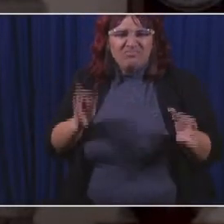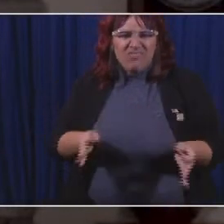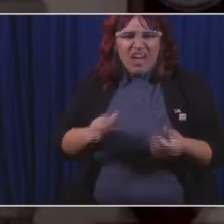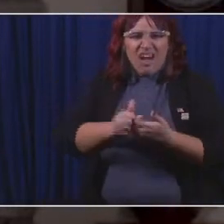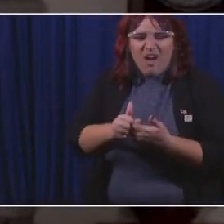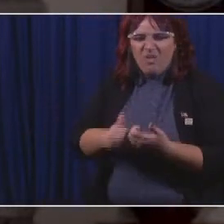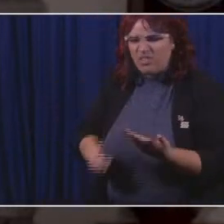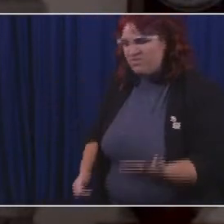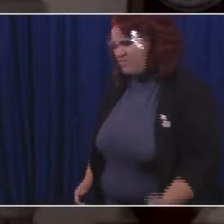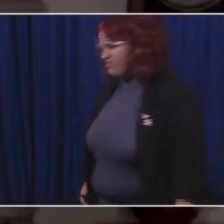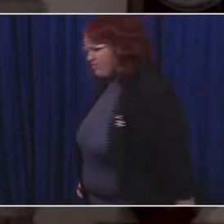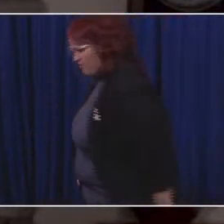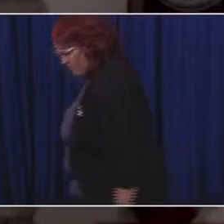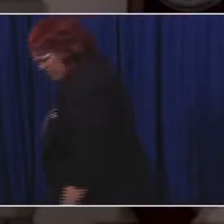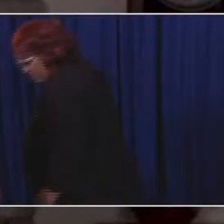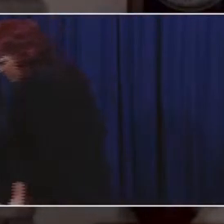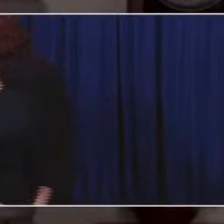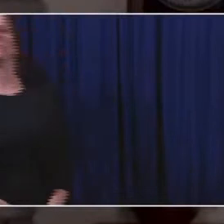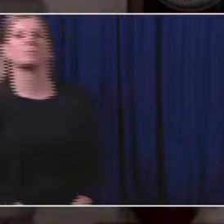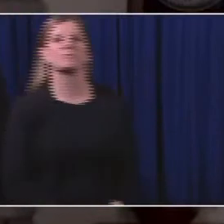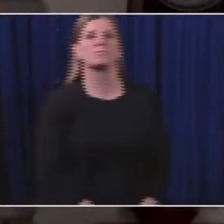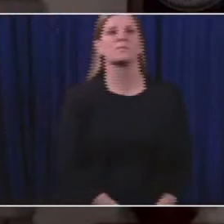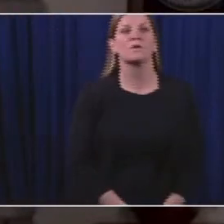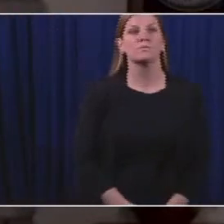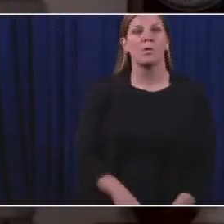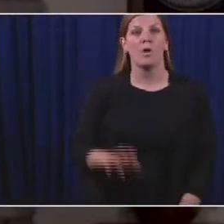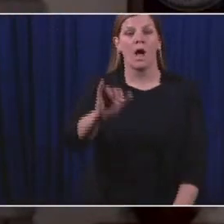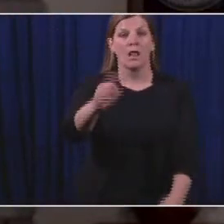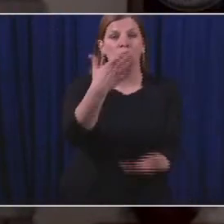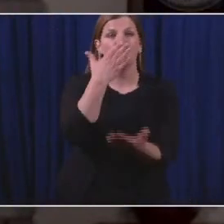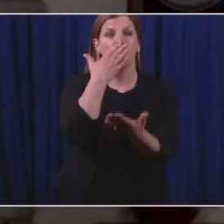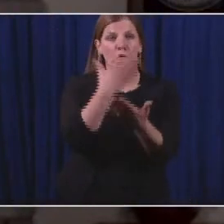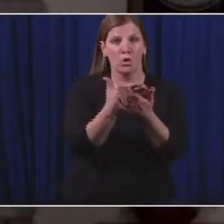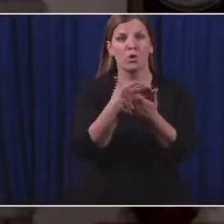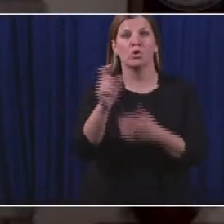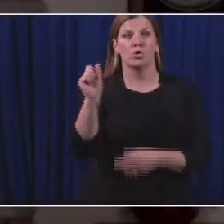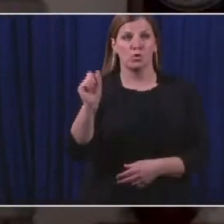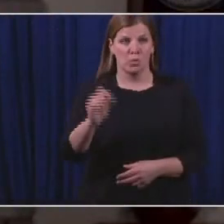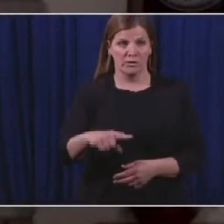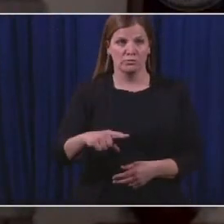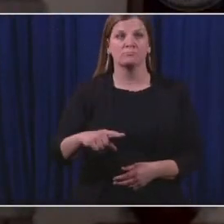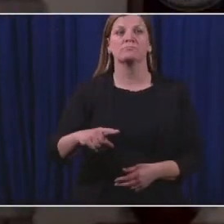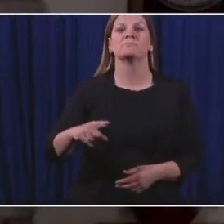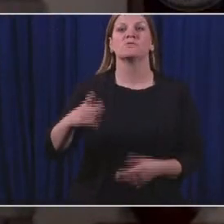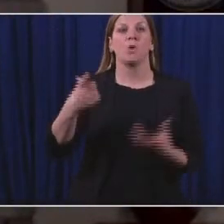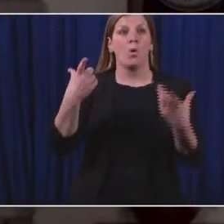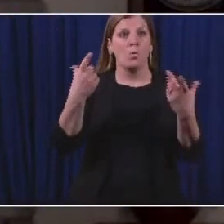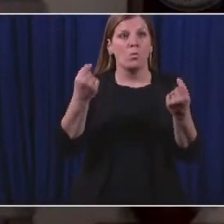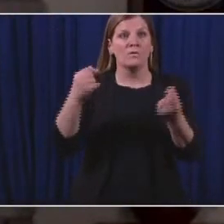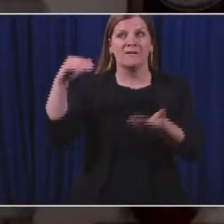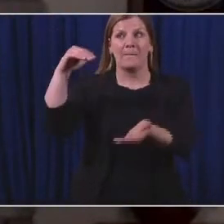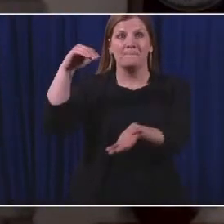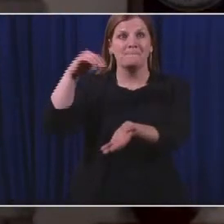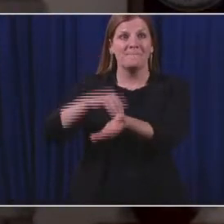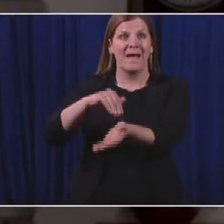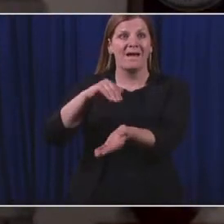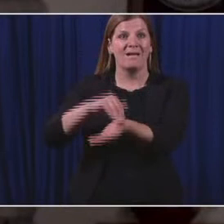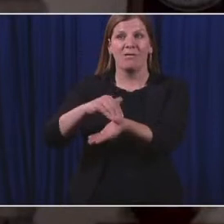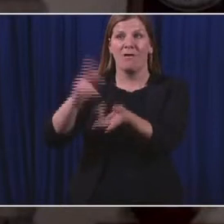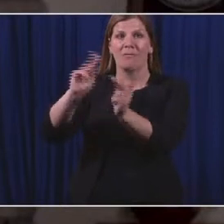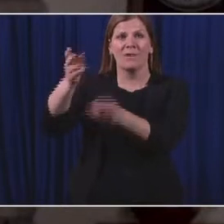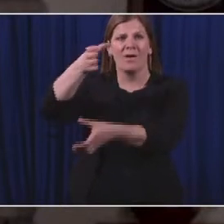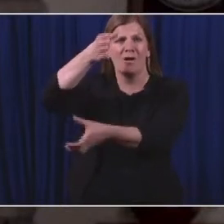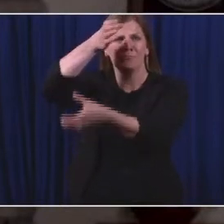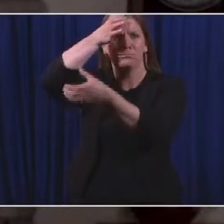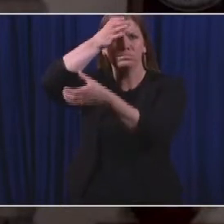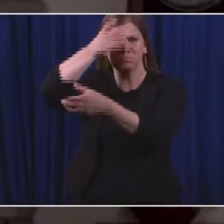I'm going to continue to listen to the medical experts. What you're seeing in Ohio today